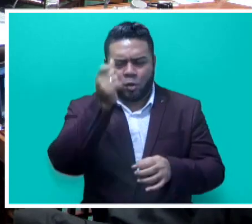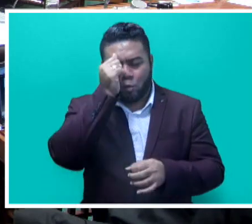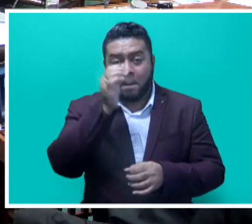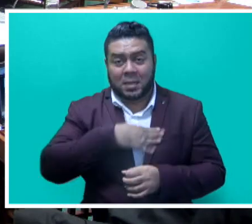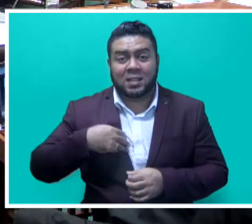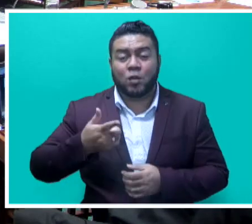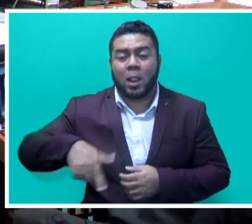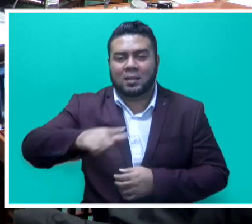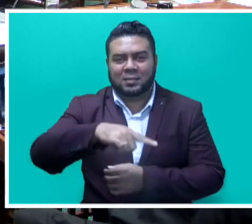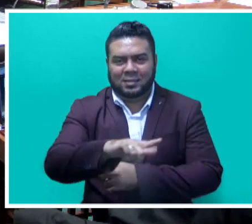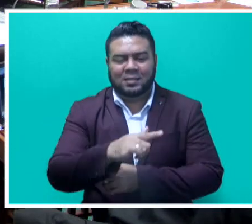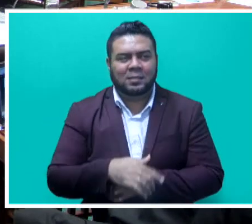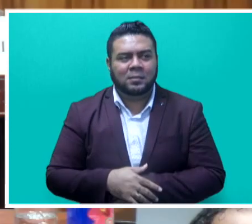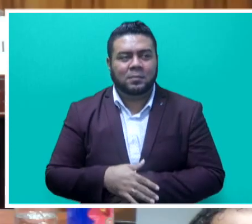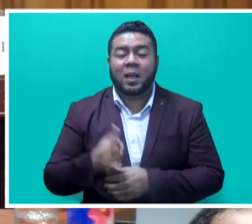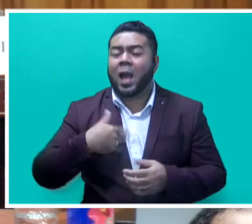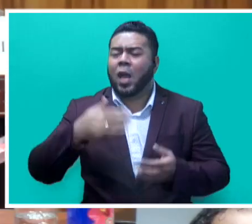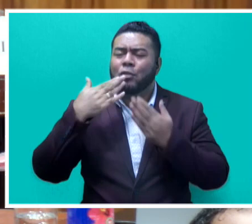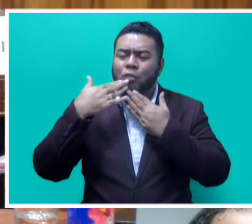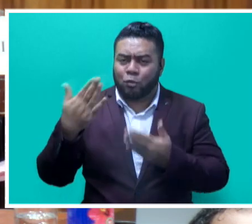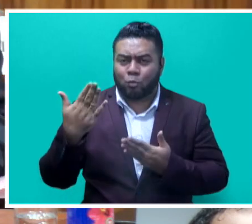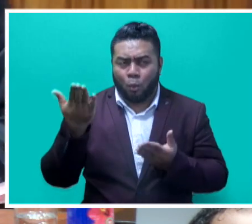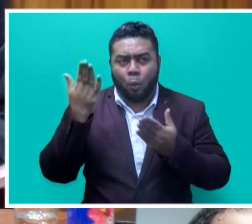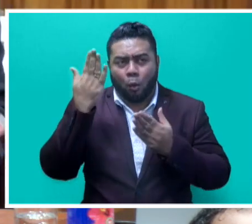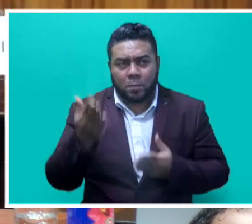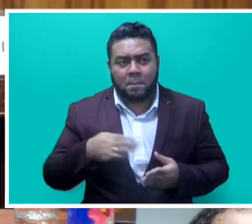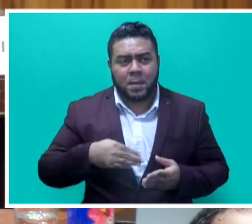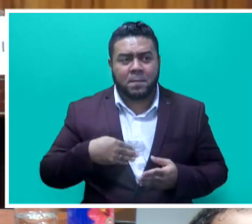Thank you, Mr. Speaker. I thank the honourable member for the question.